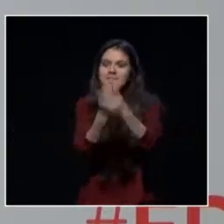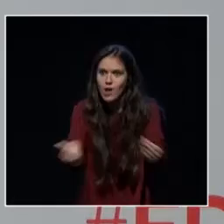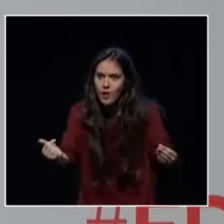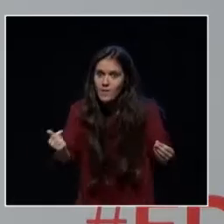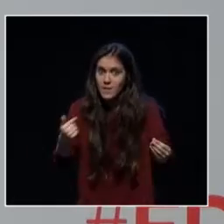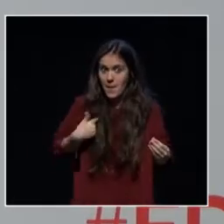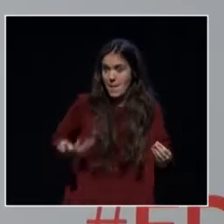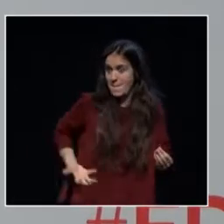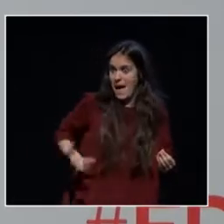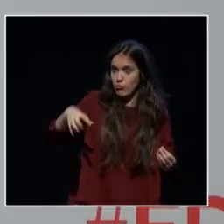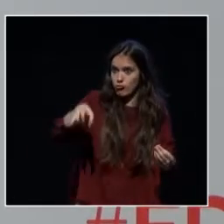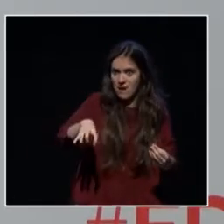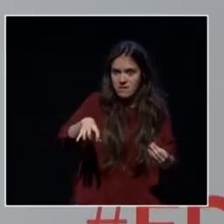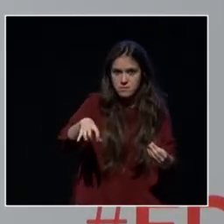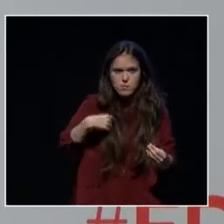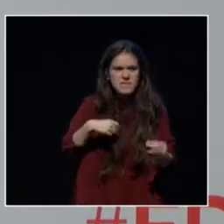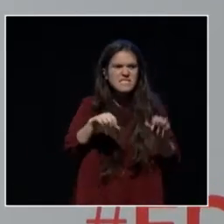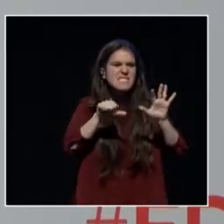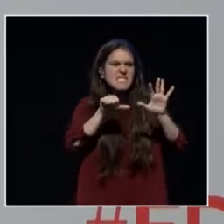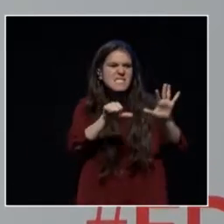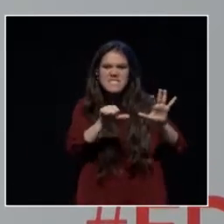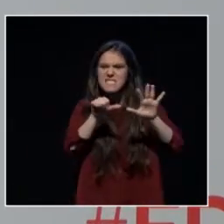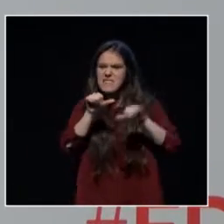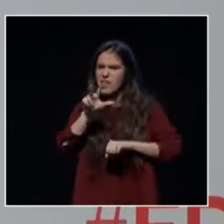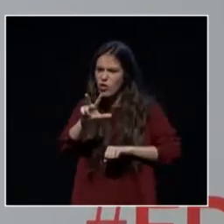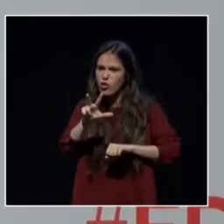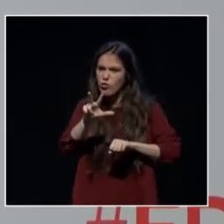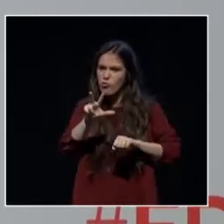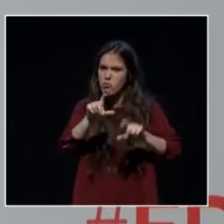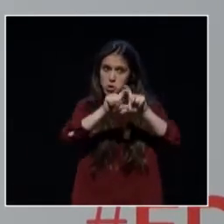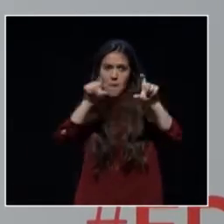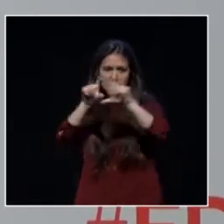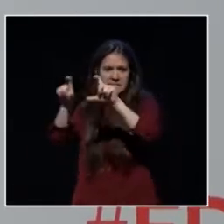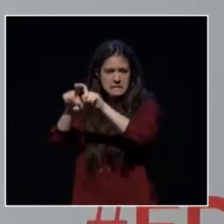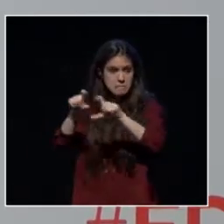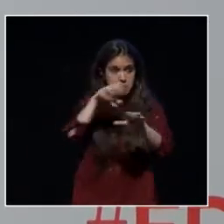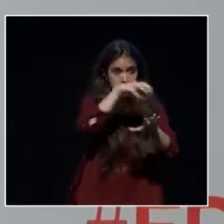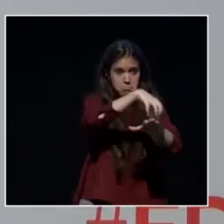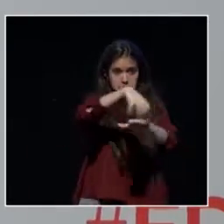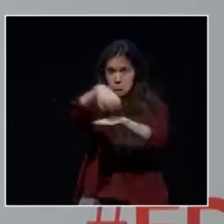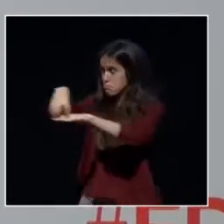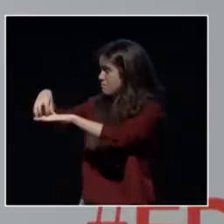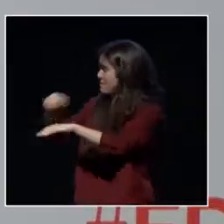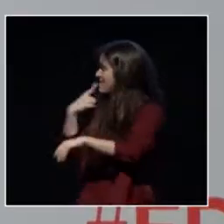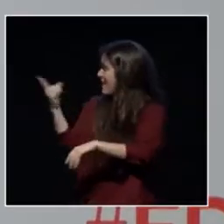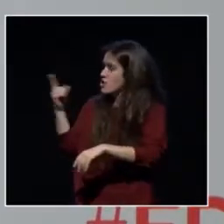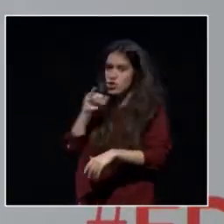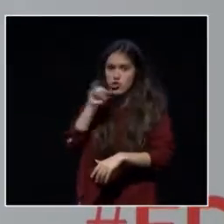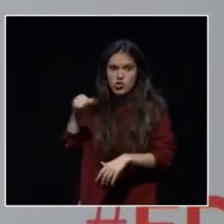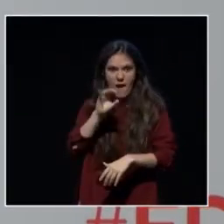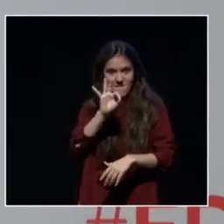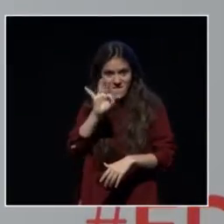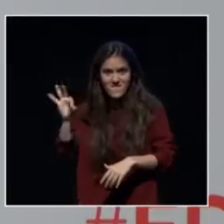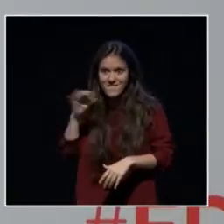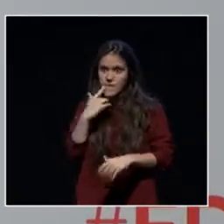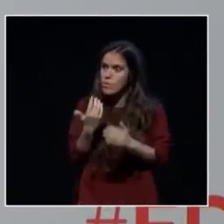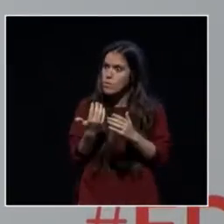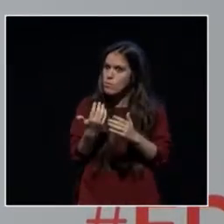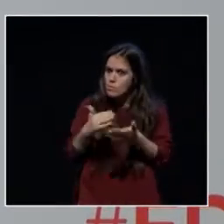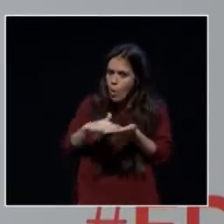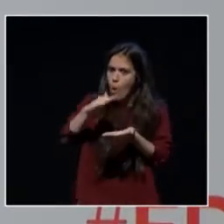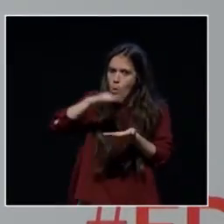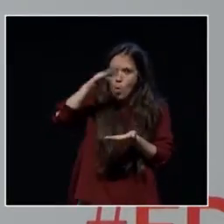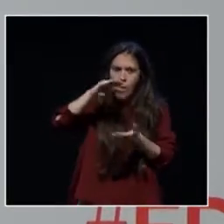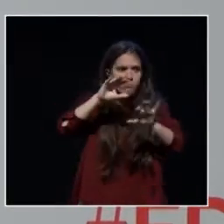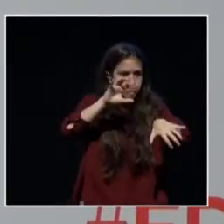We created more than 60 such companies. And that's what Jeffrey was mentioning. And keep on adding more and more every day. We keep on